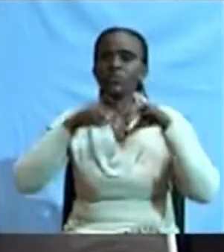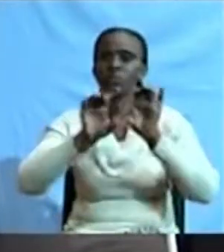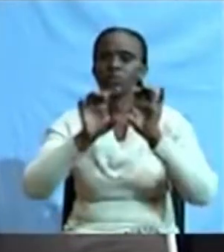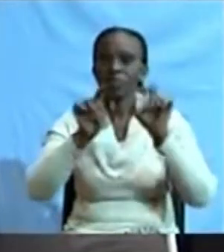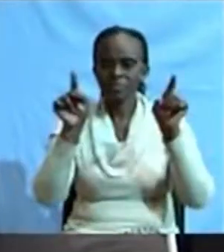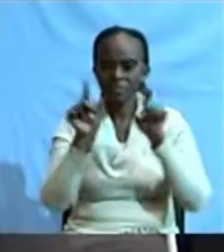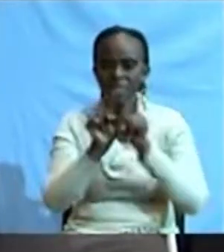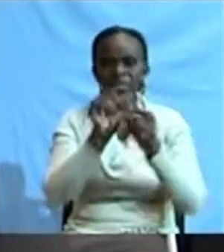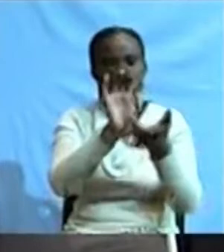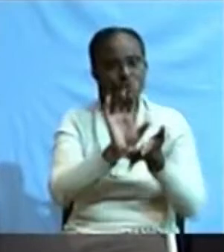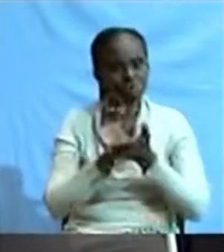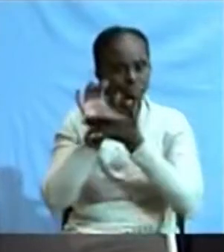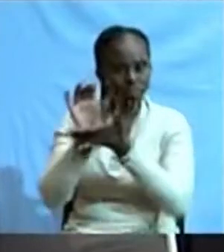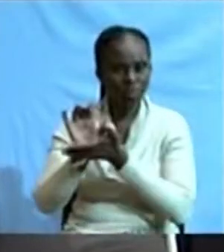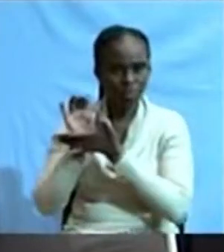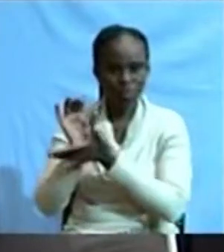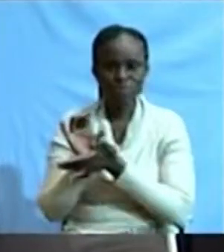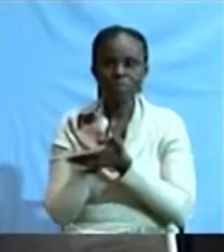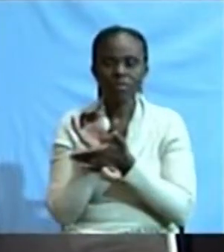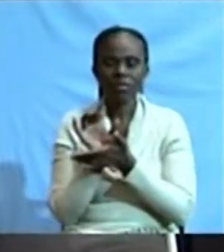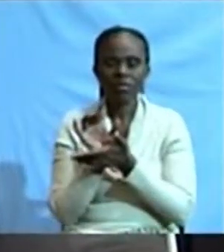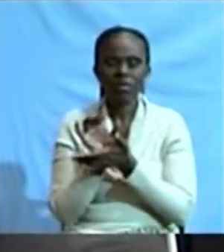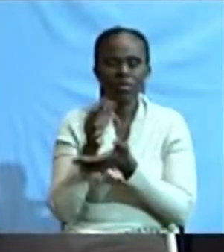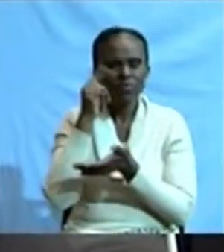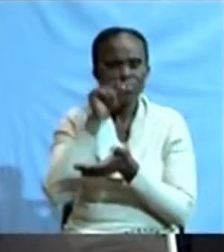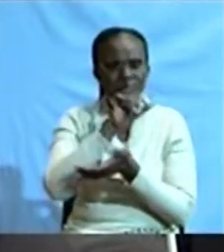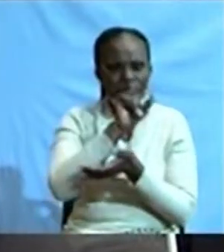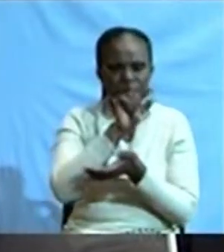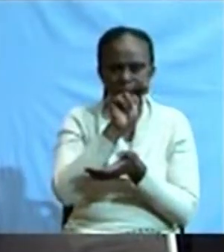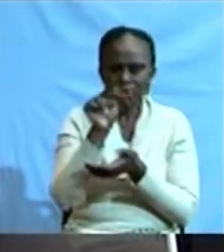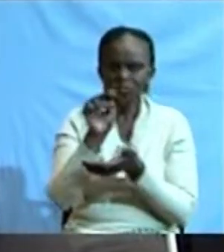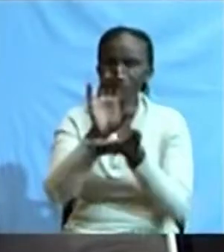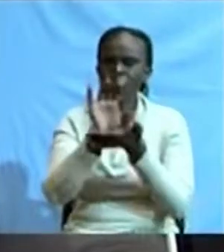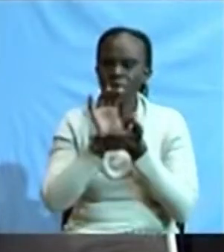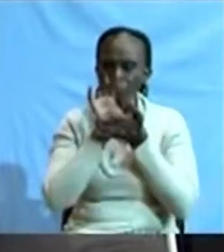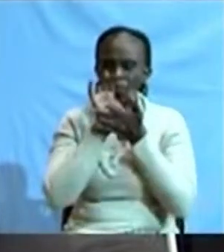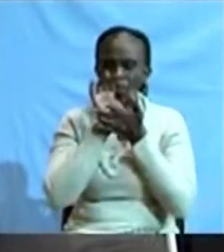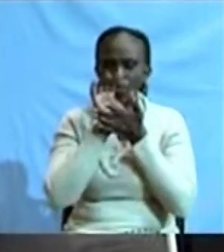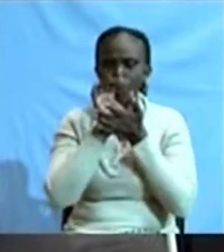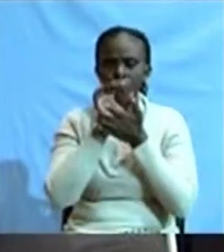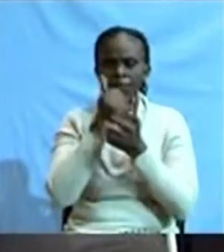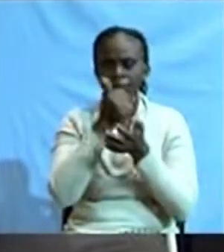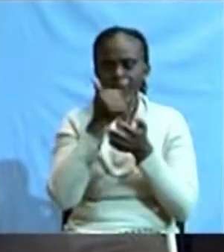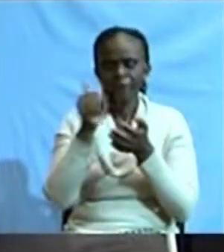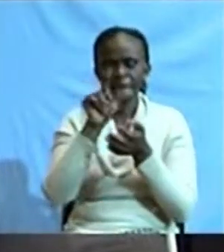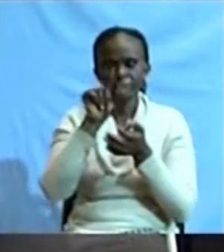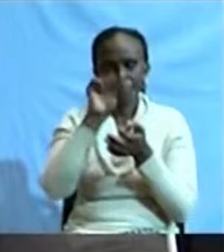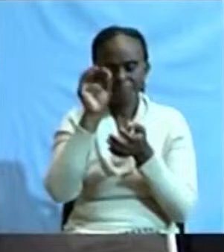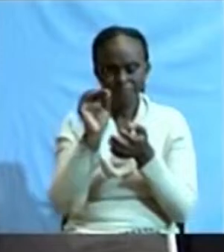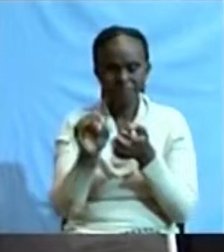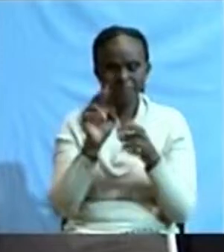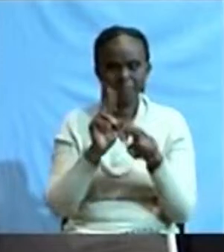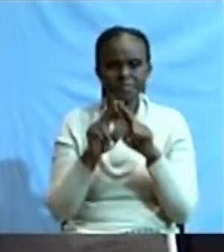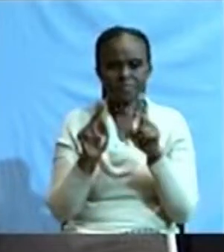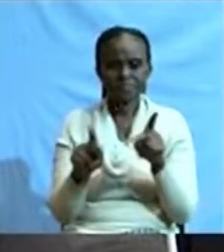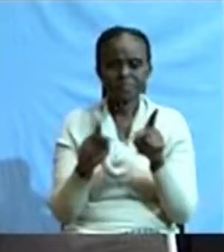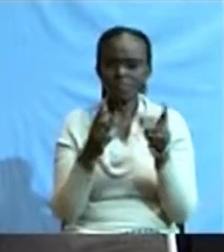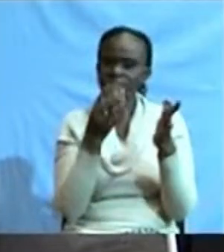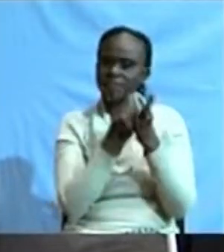to borrow. Even for 2022, the other chair 20% capital